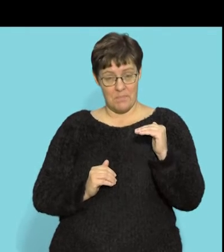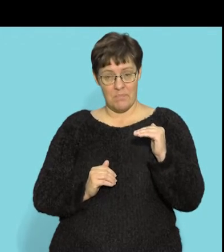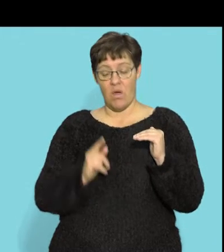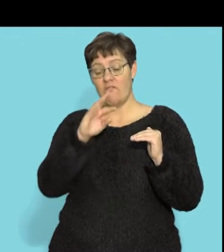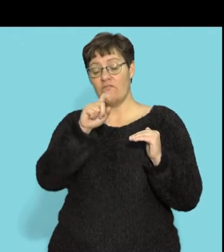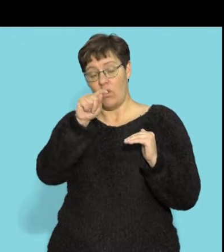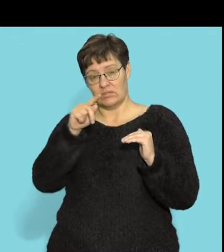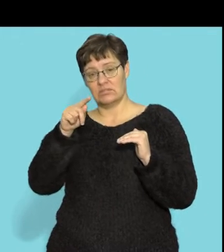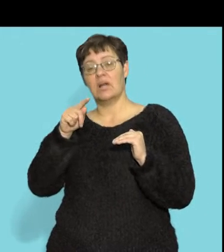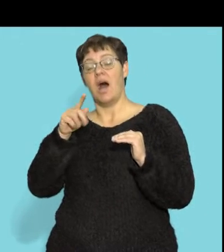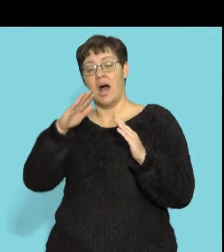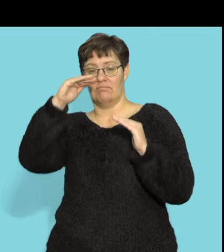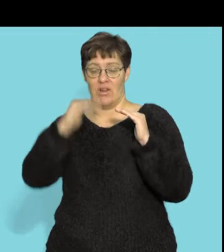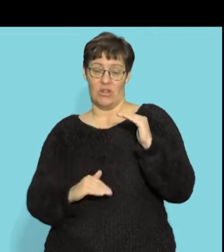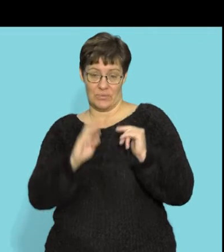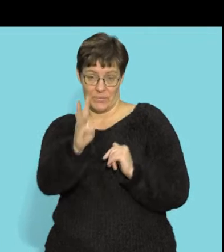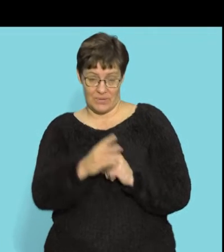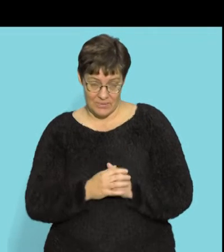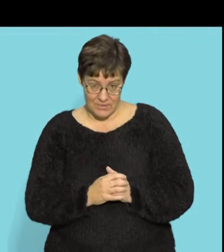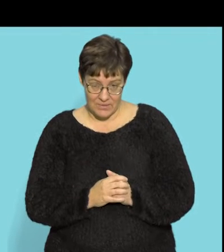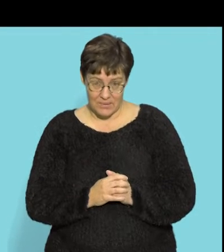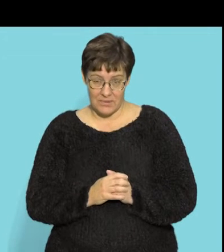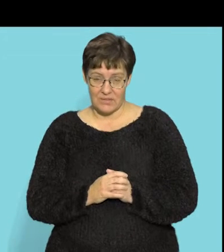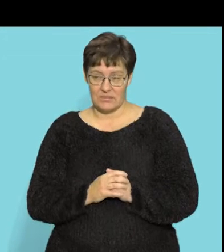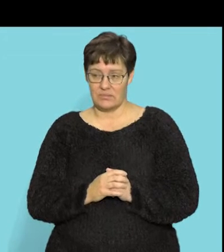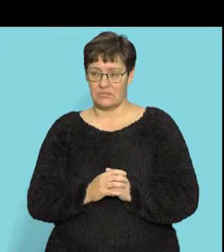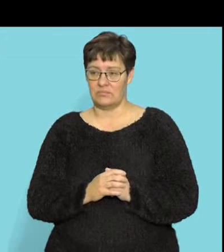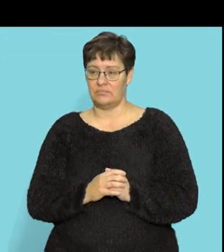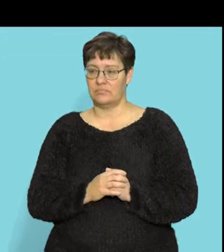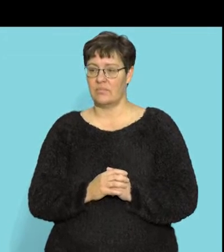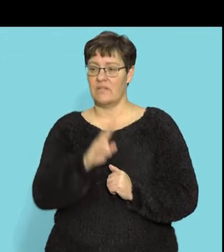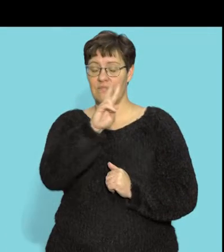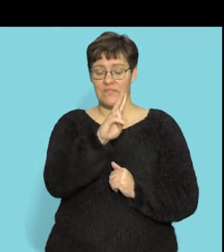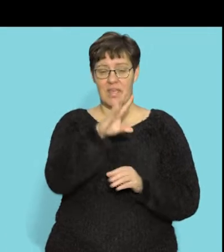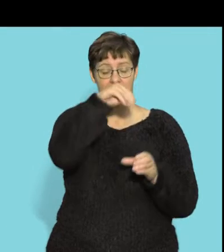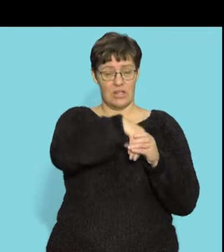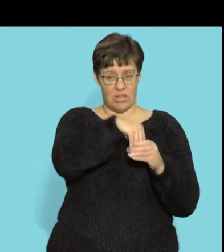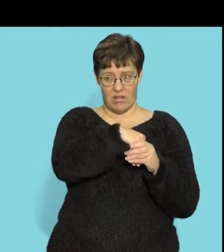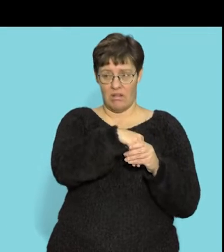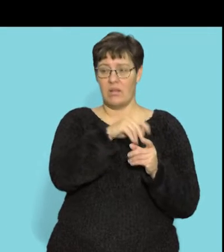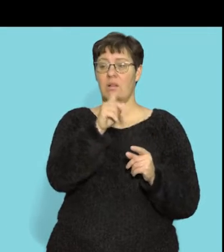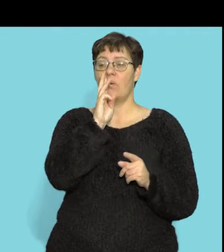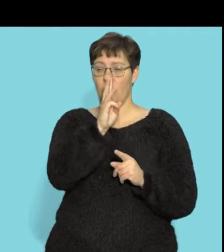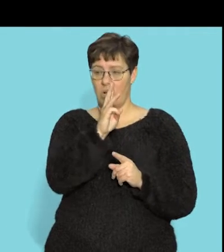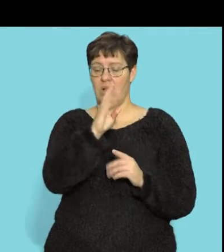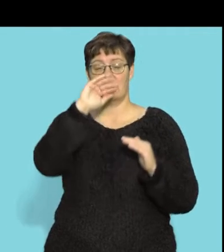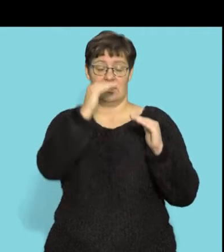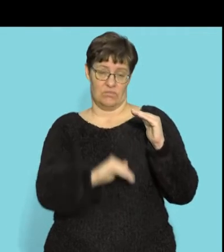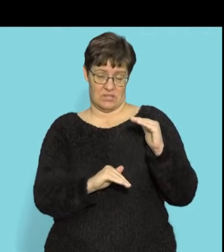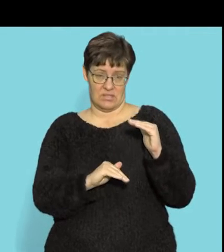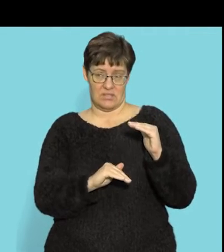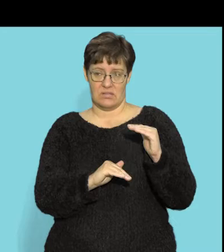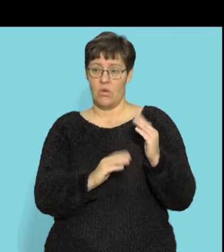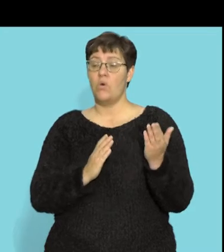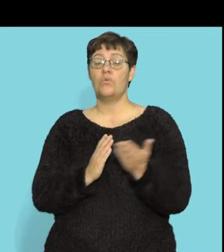lost volts will decrease. Right. So with V internal, which is the lost volt, will decrease, right, while